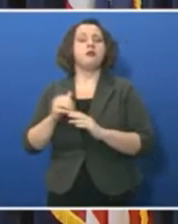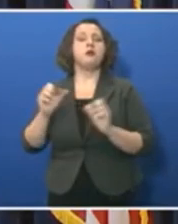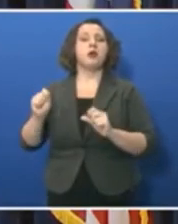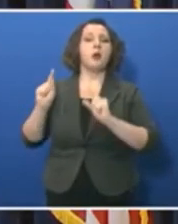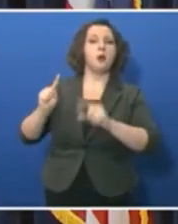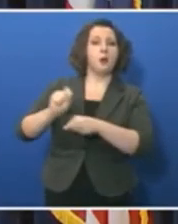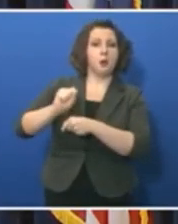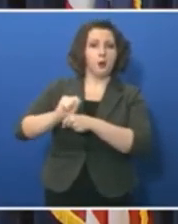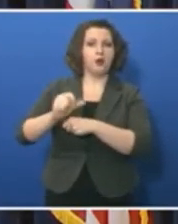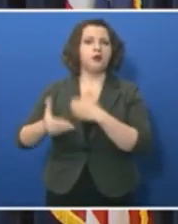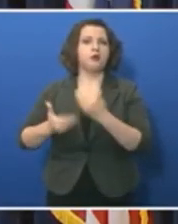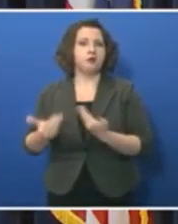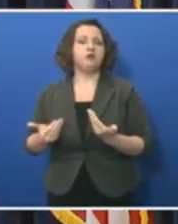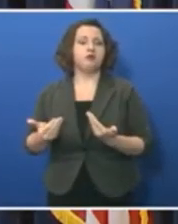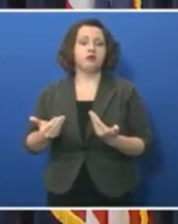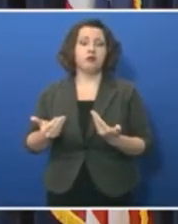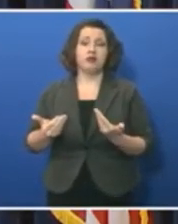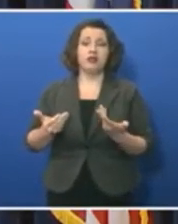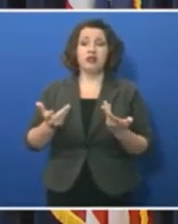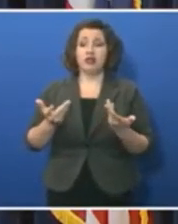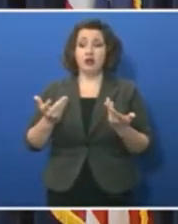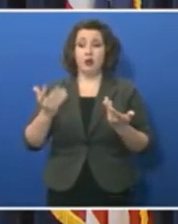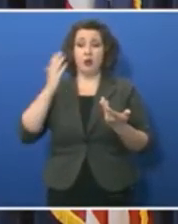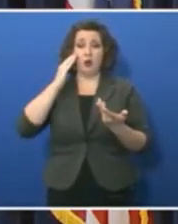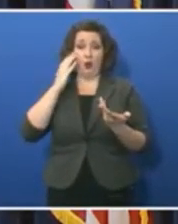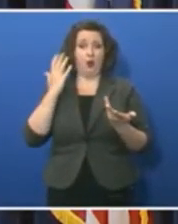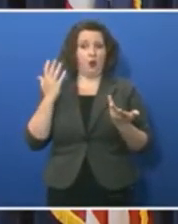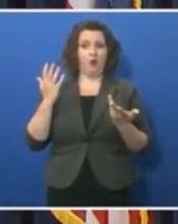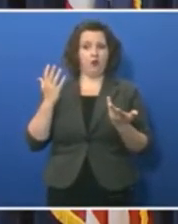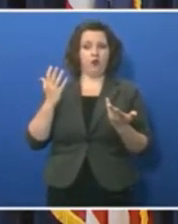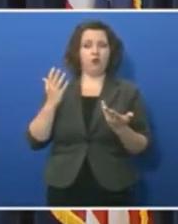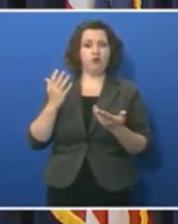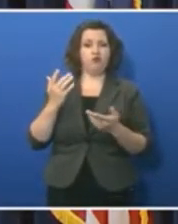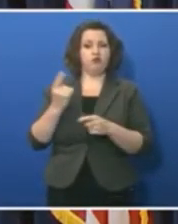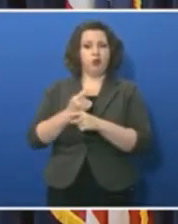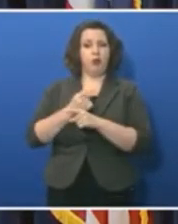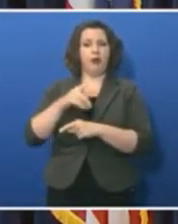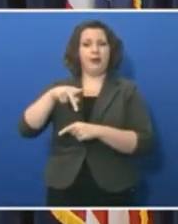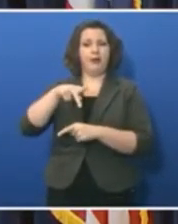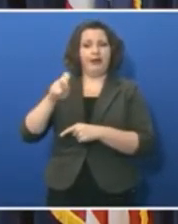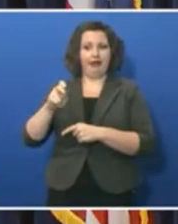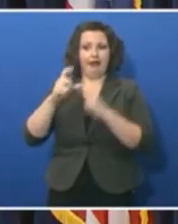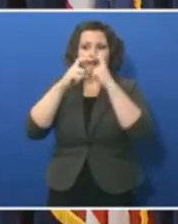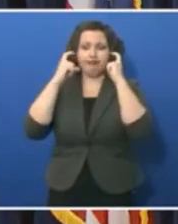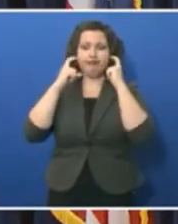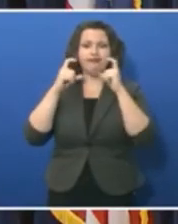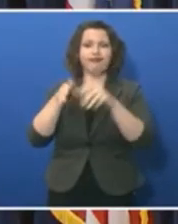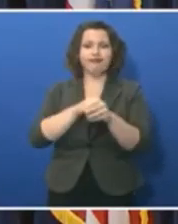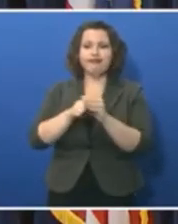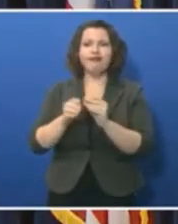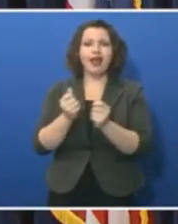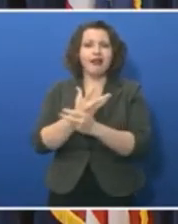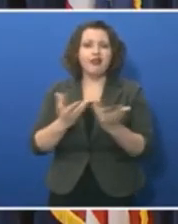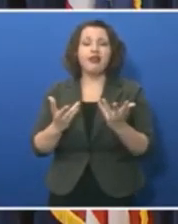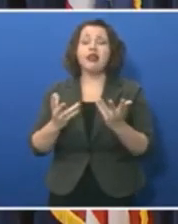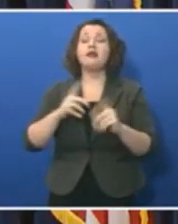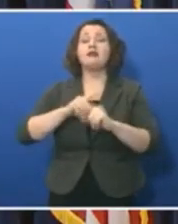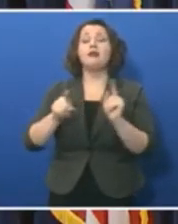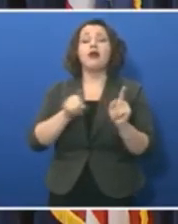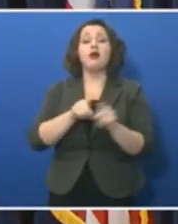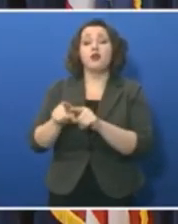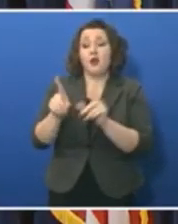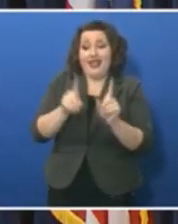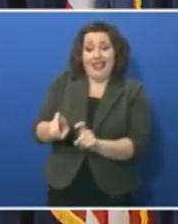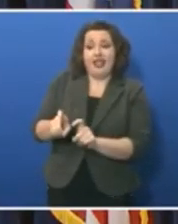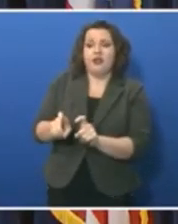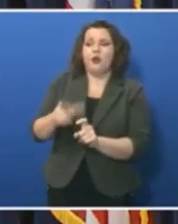they go back to work, to not only know that they have the appropriate PPE in place, but also to know that with the testing, who's been